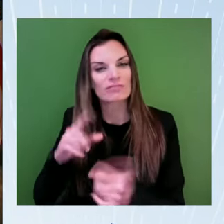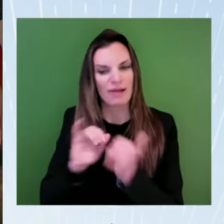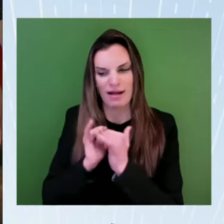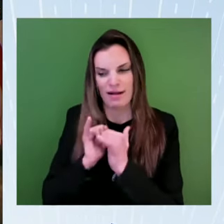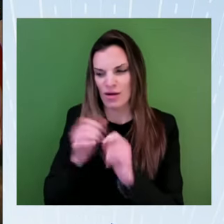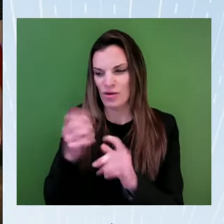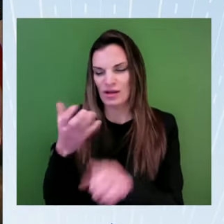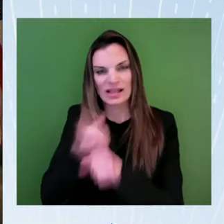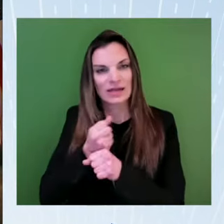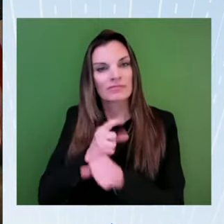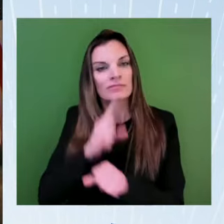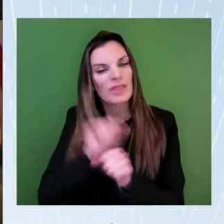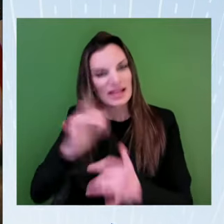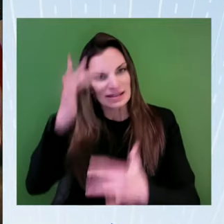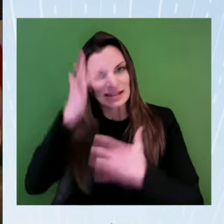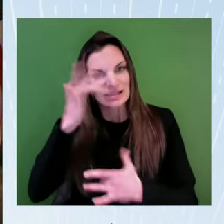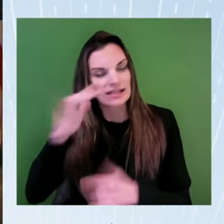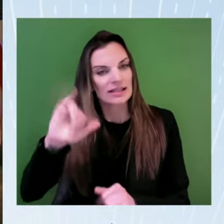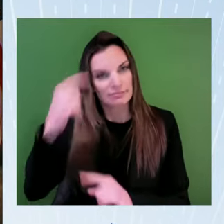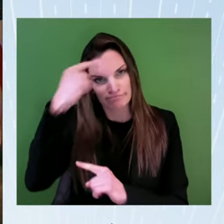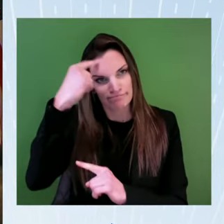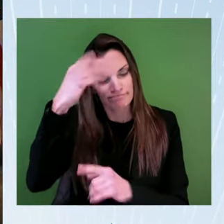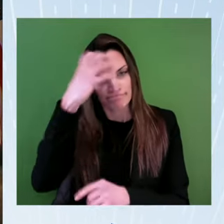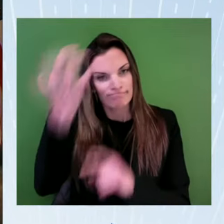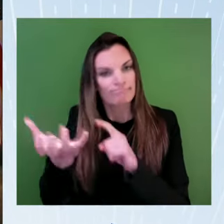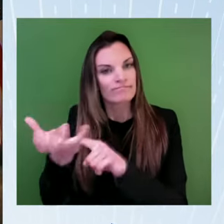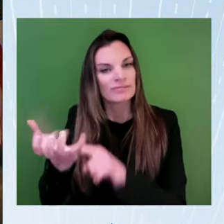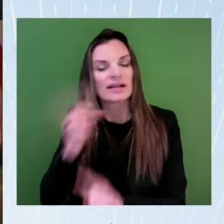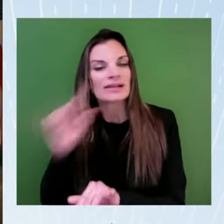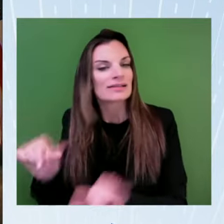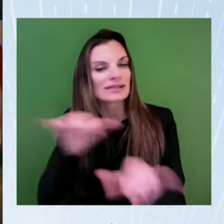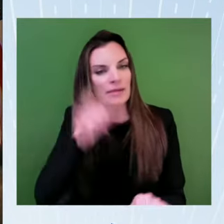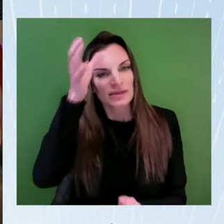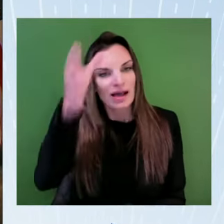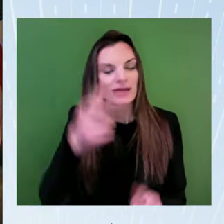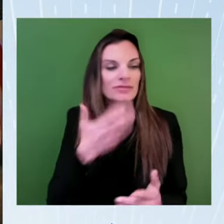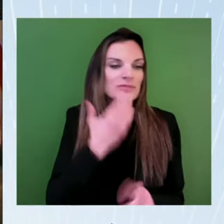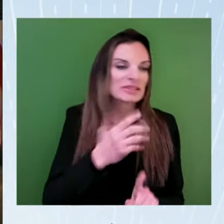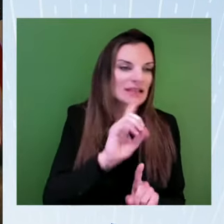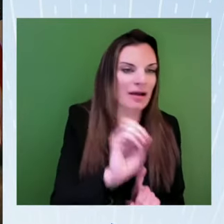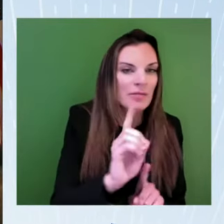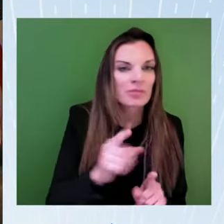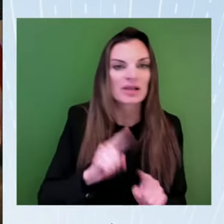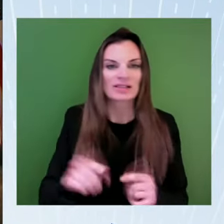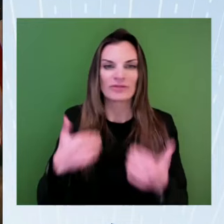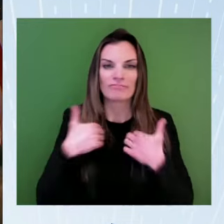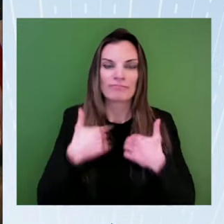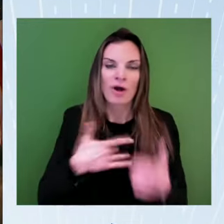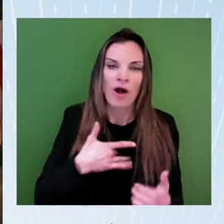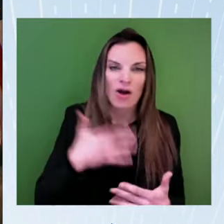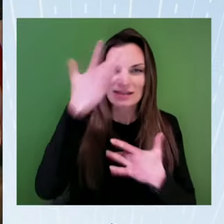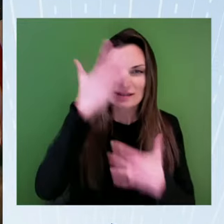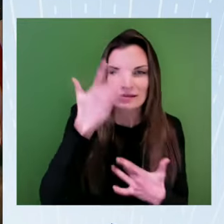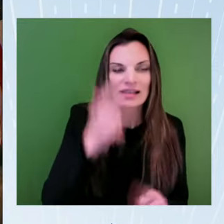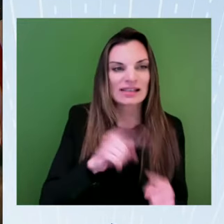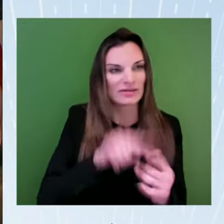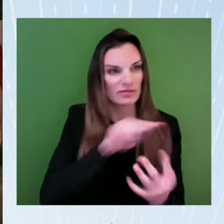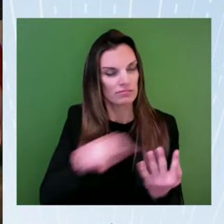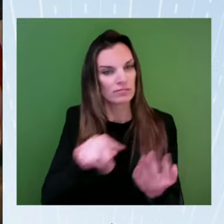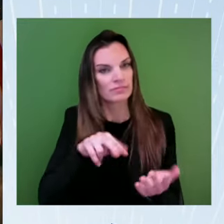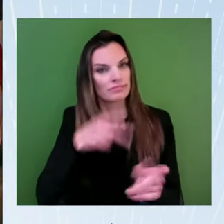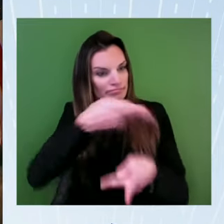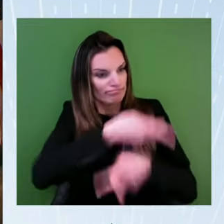just as they treat diabetes or heart disease or emphysema. And this is a game changer. I'll